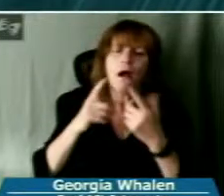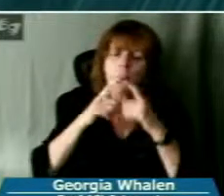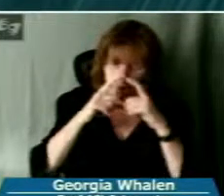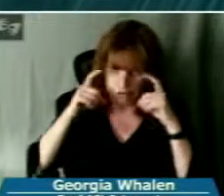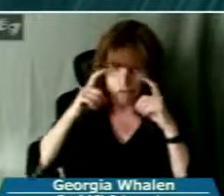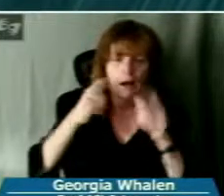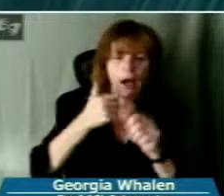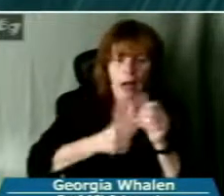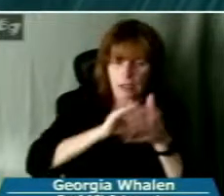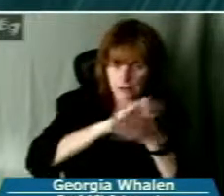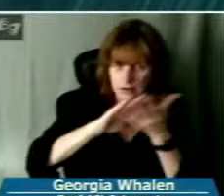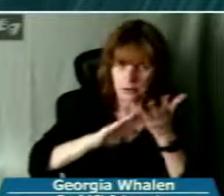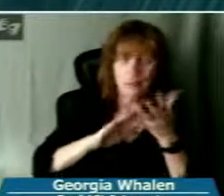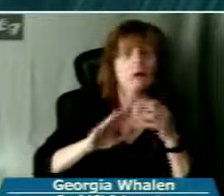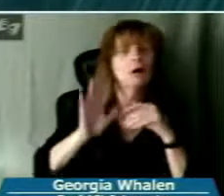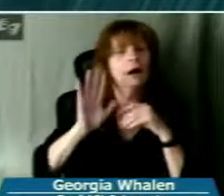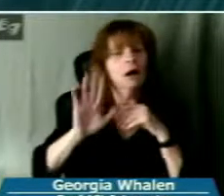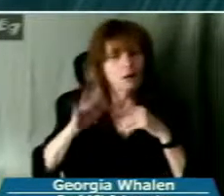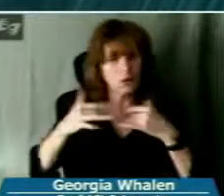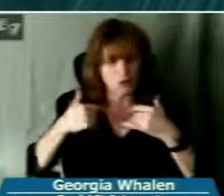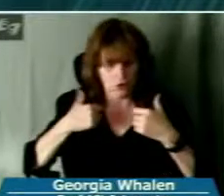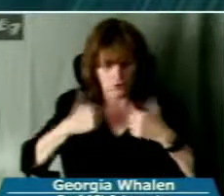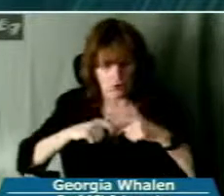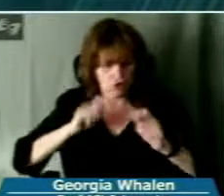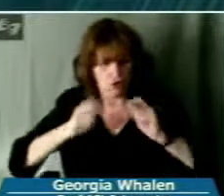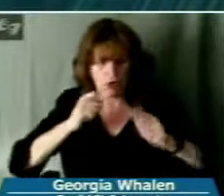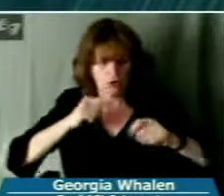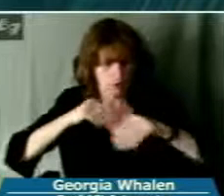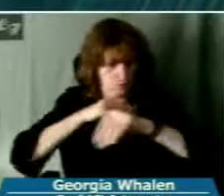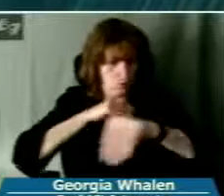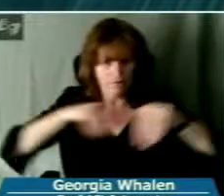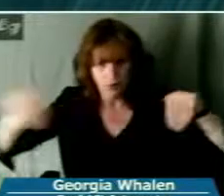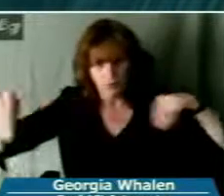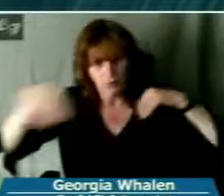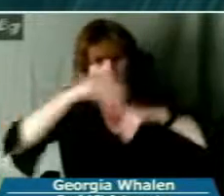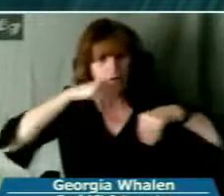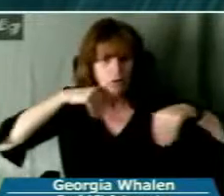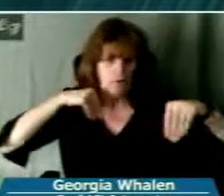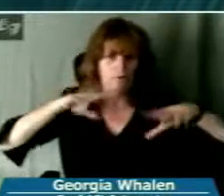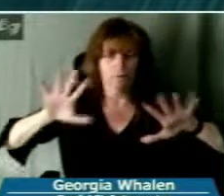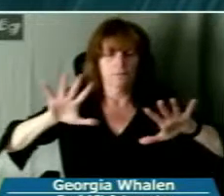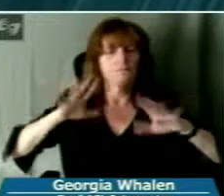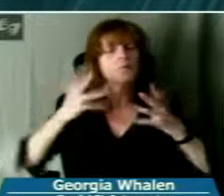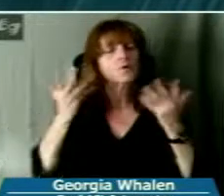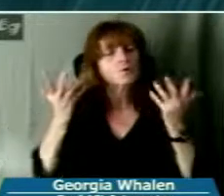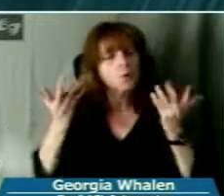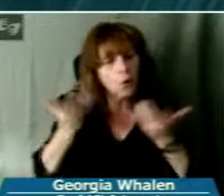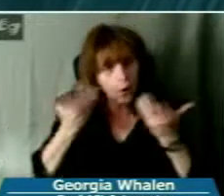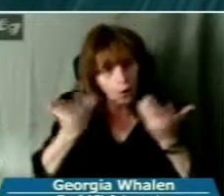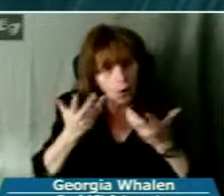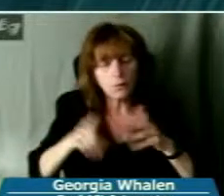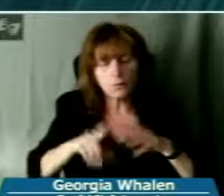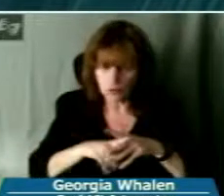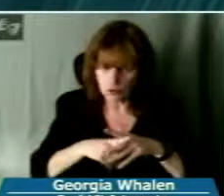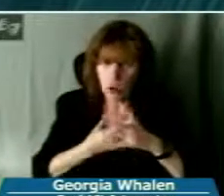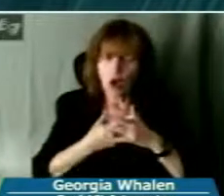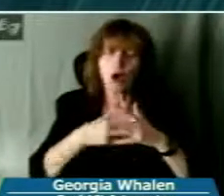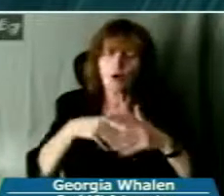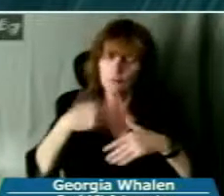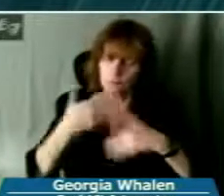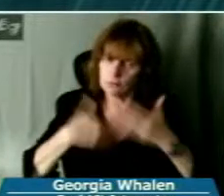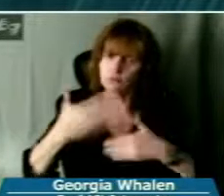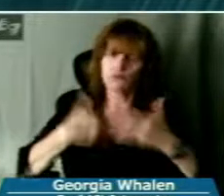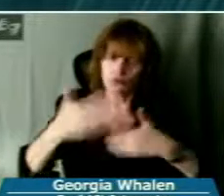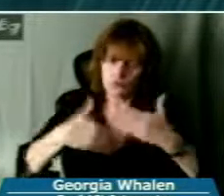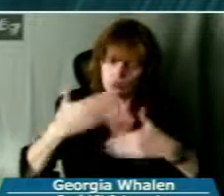through those modifications. So there's lots in it. It is live now. While we've been speaking here, got some of the